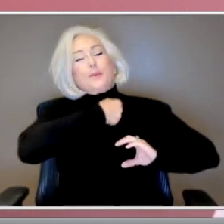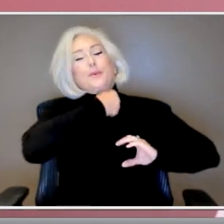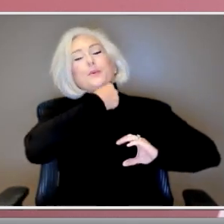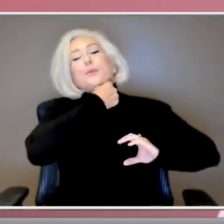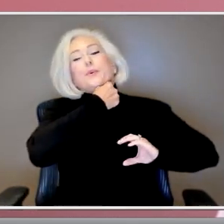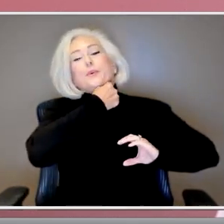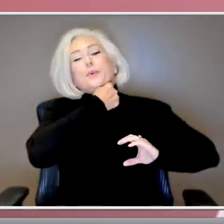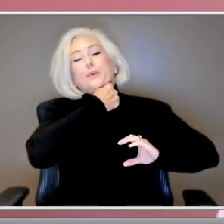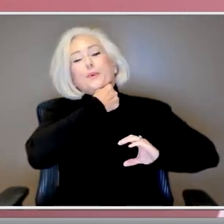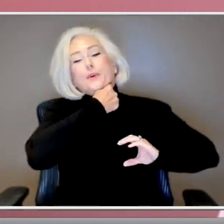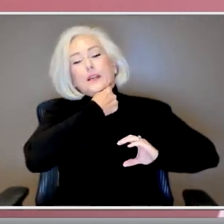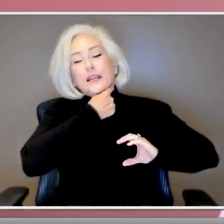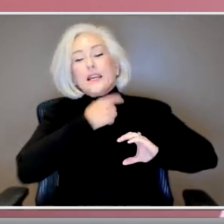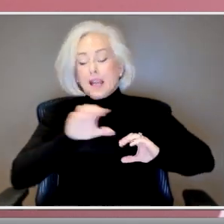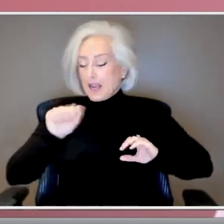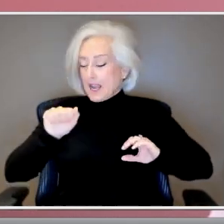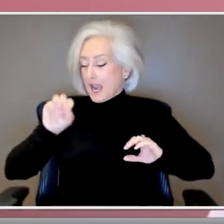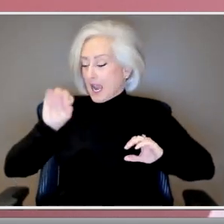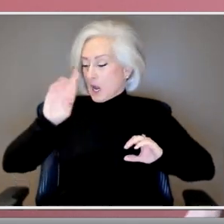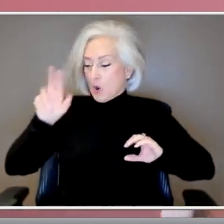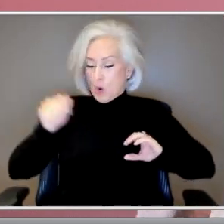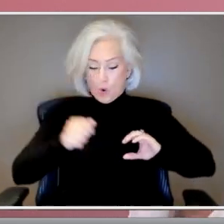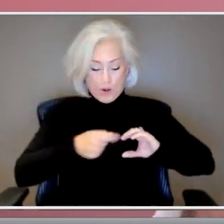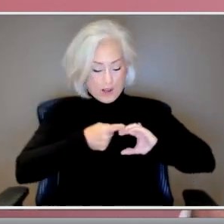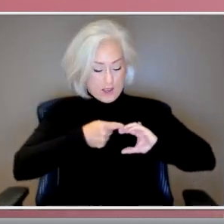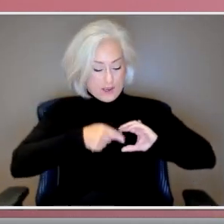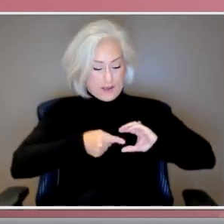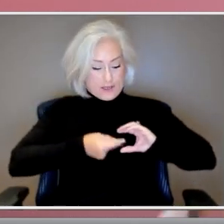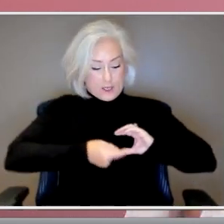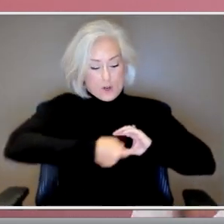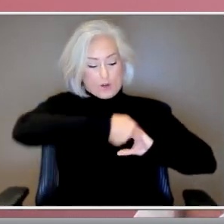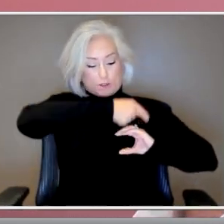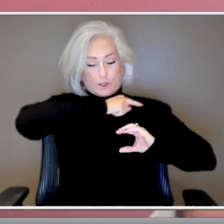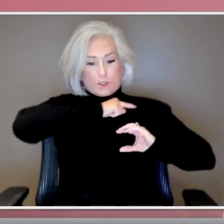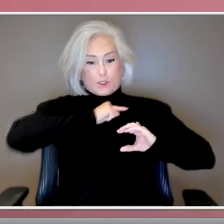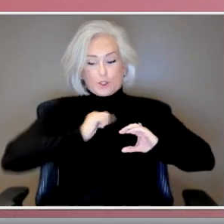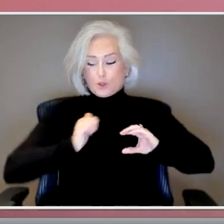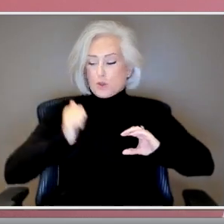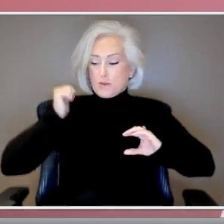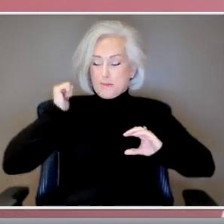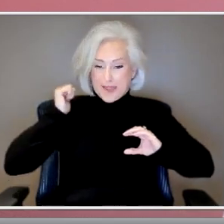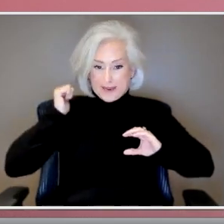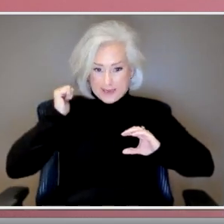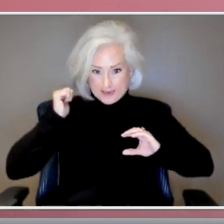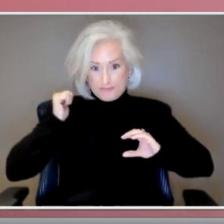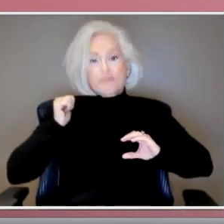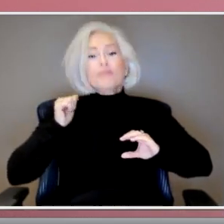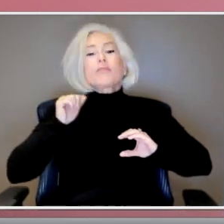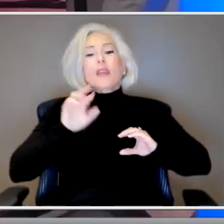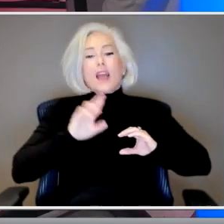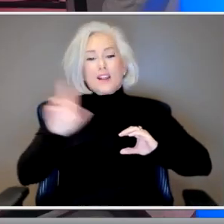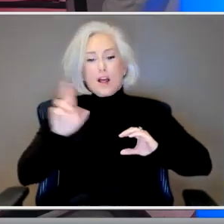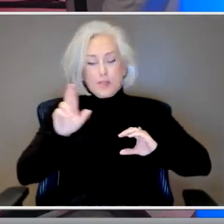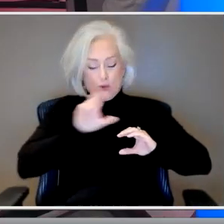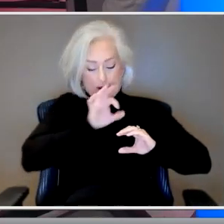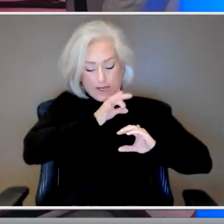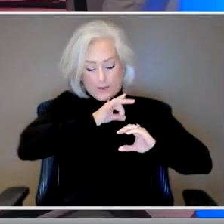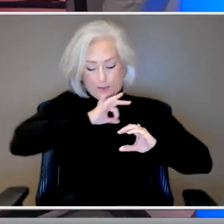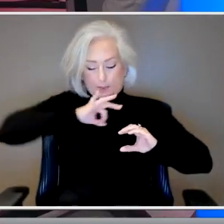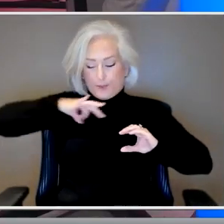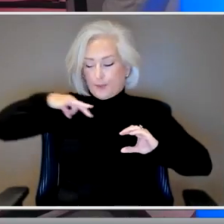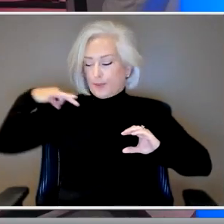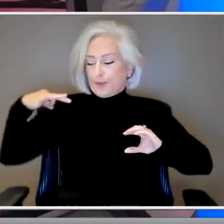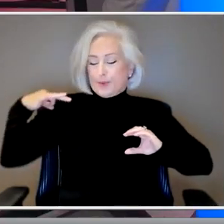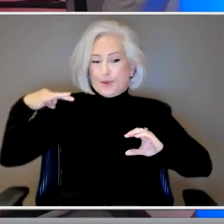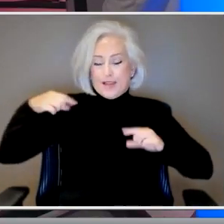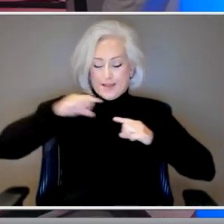the chest turns and goes down the back. And that first branch off going towards the right side is the innominate artery. And that was blocked? Yeah,